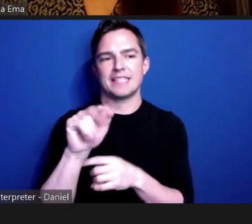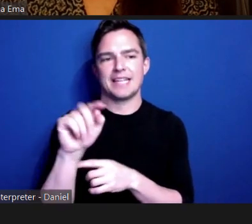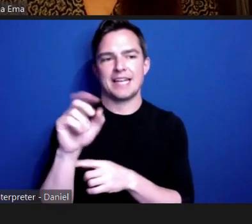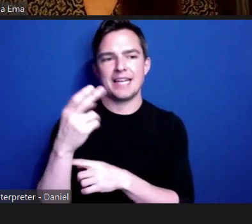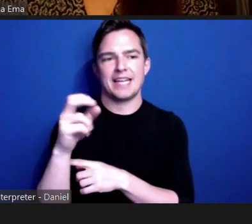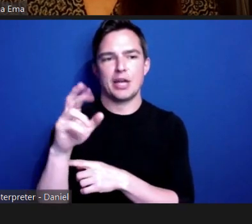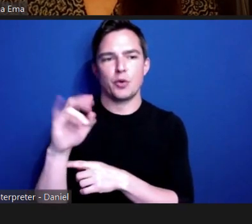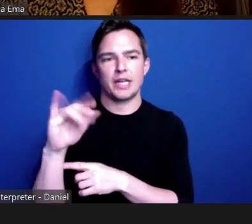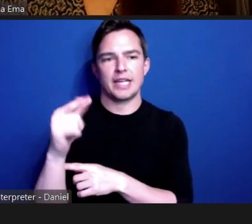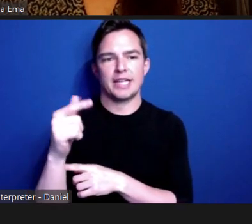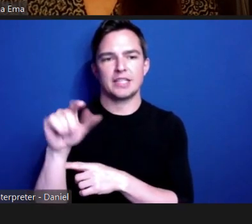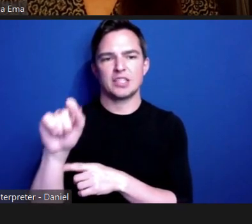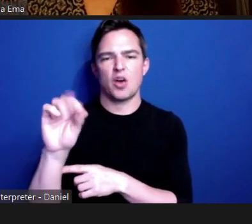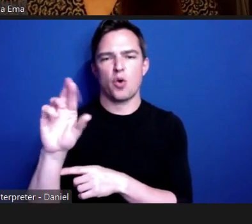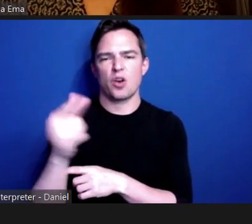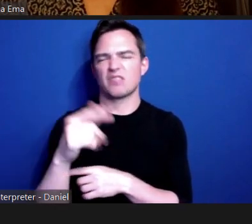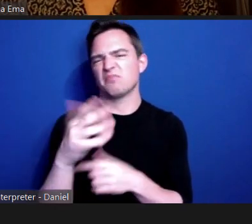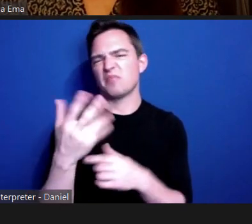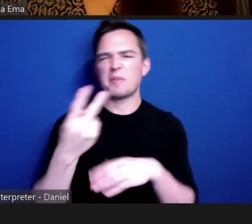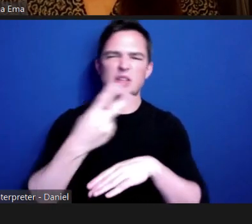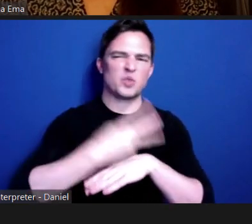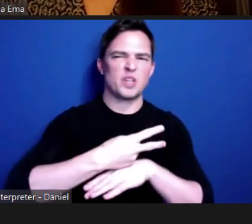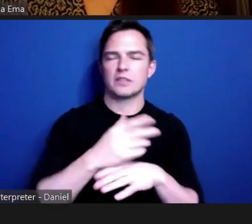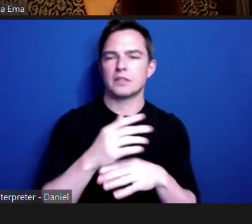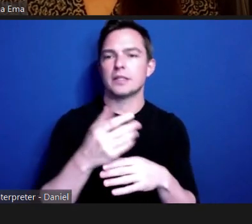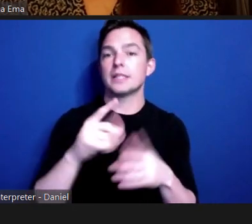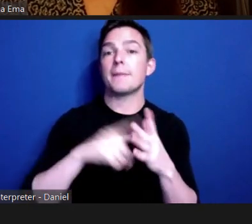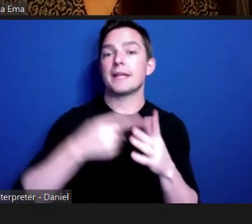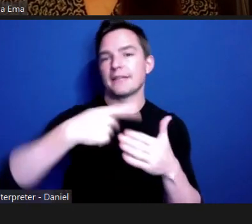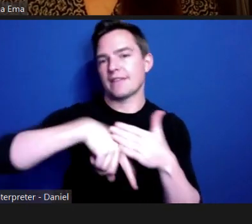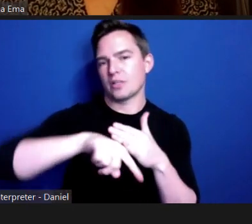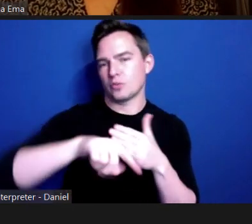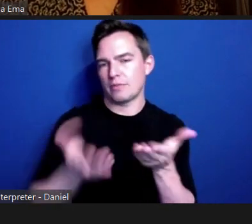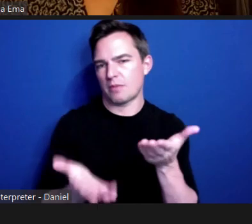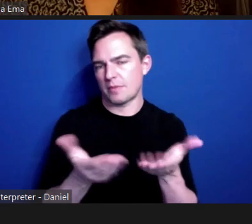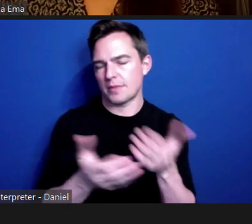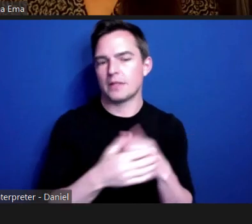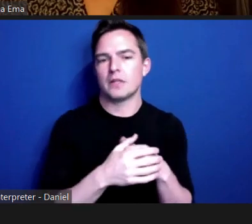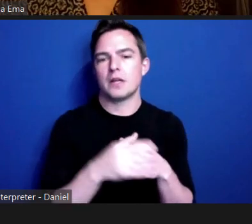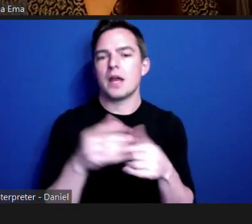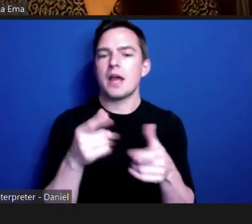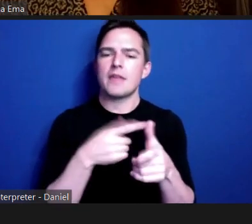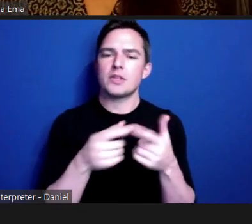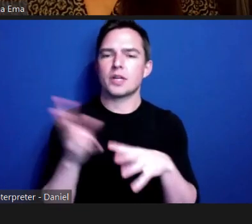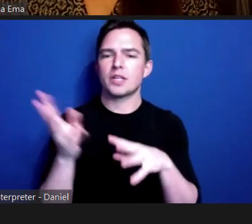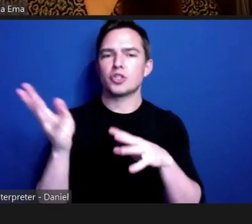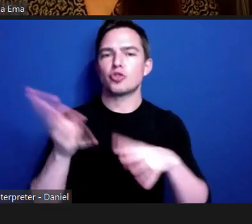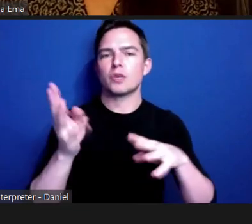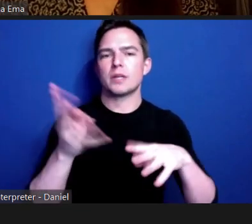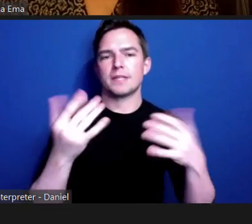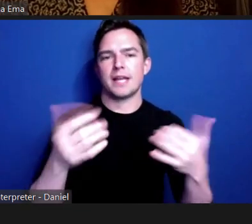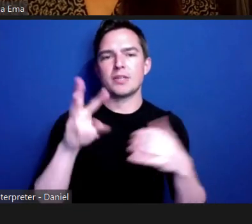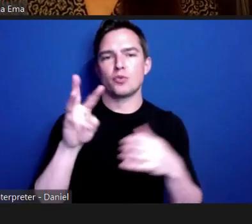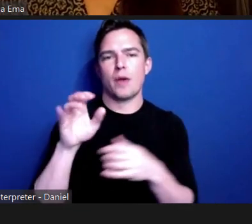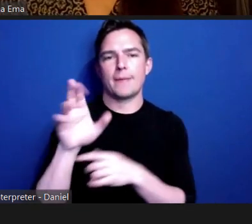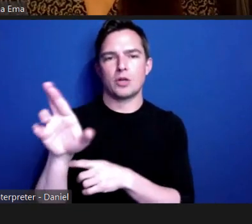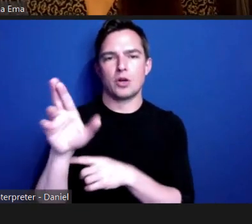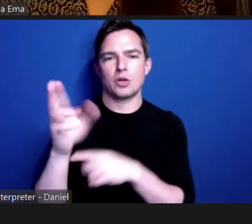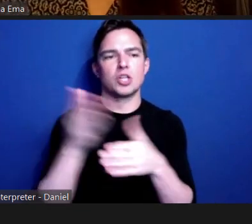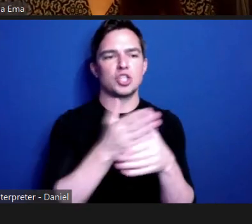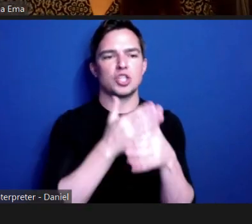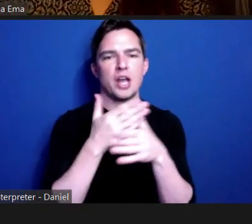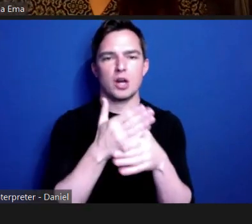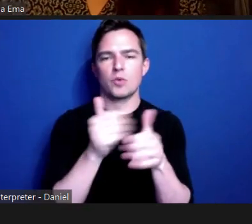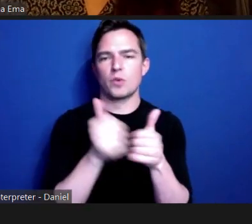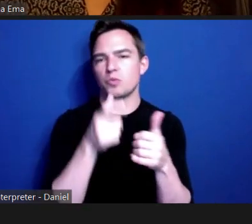in a couple of days, probably by the beginning of next week. And you'll be able to stream today's webinar and share it with whomever